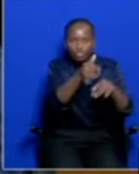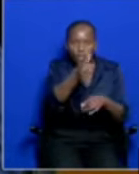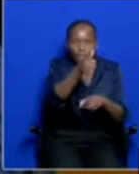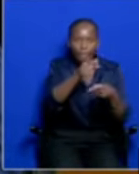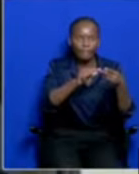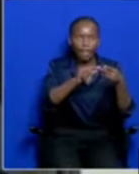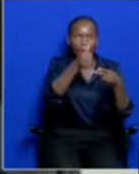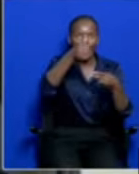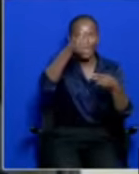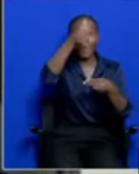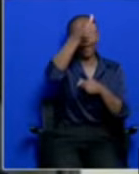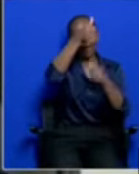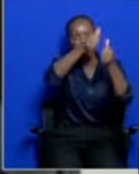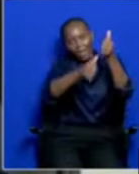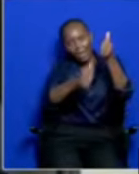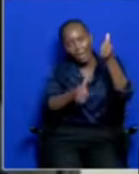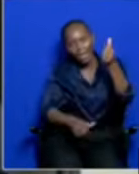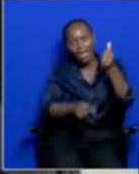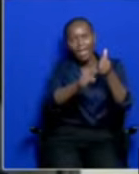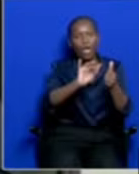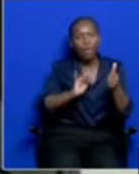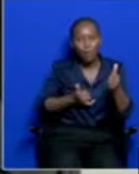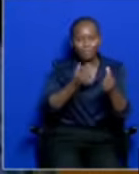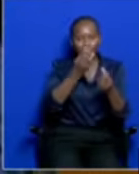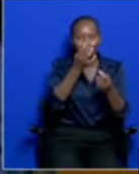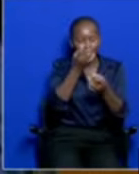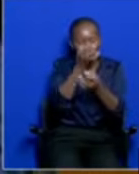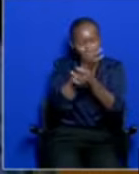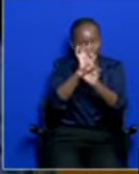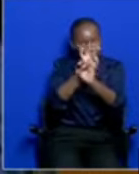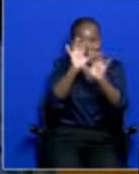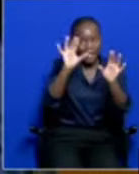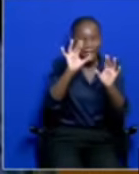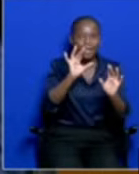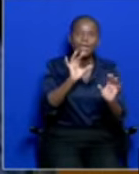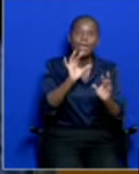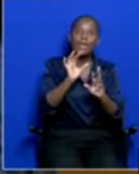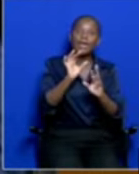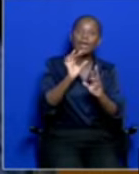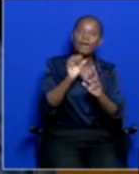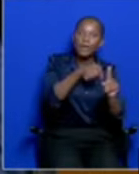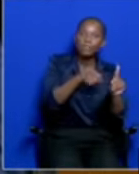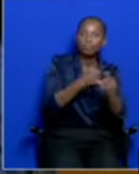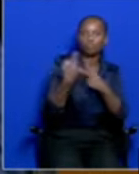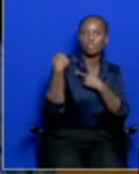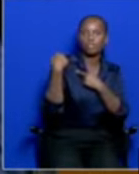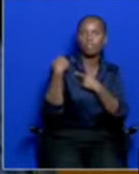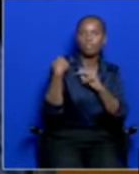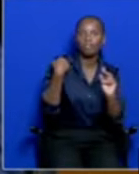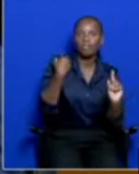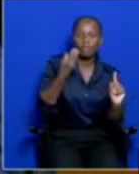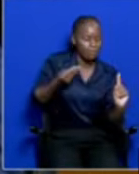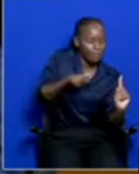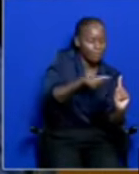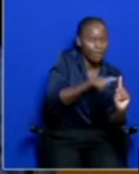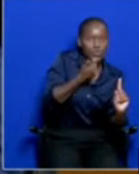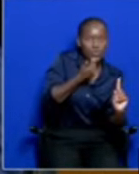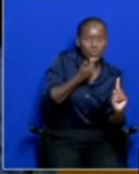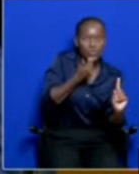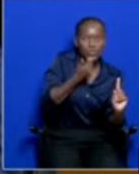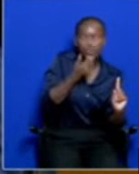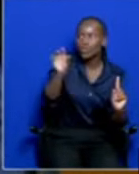the negative reports to, and you mentioned the two officers. So I'm asking, why did you choose those two